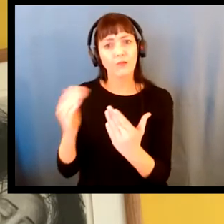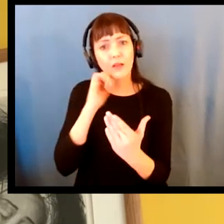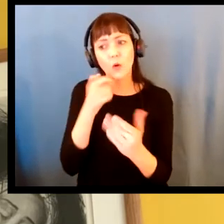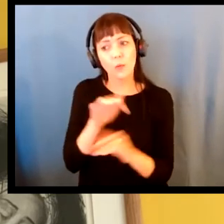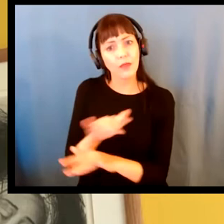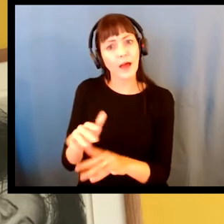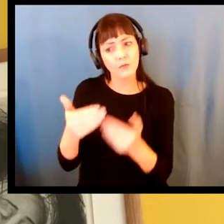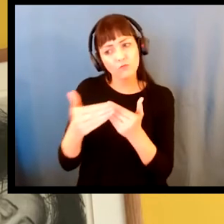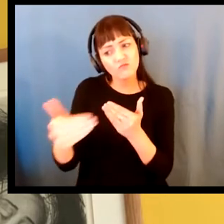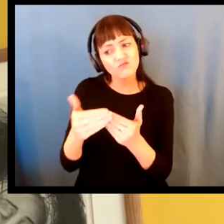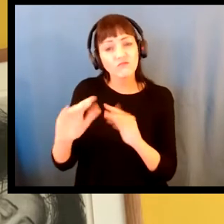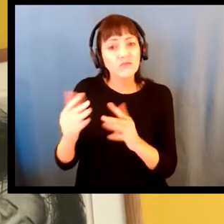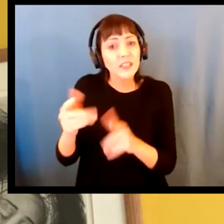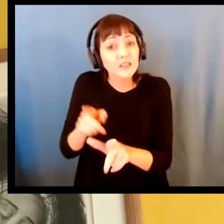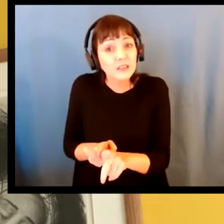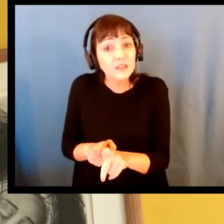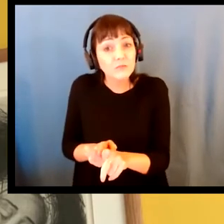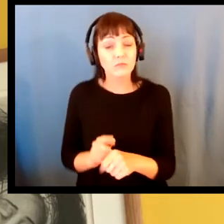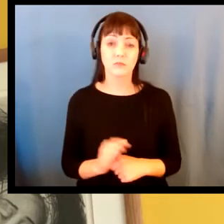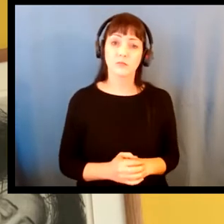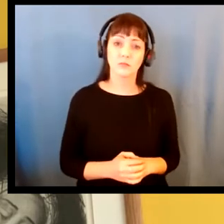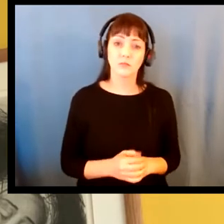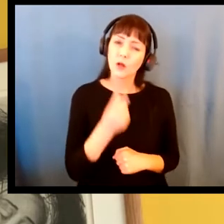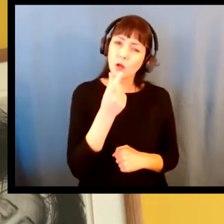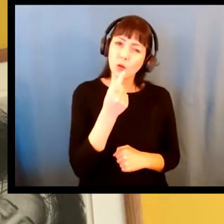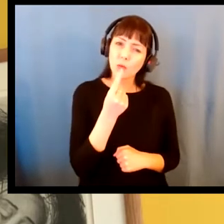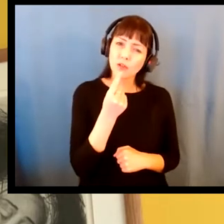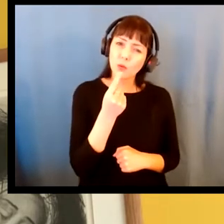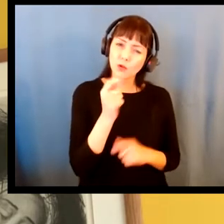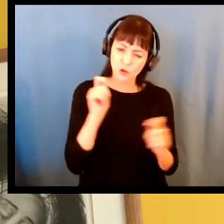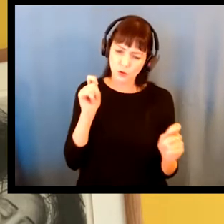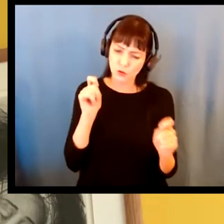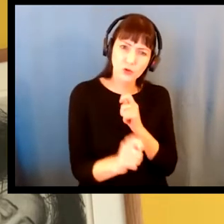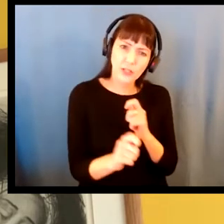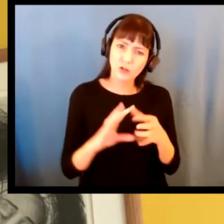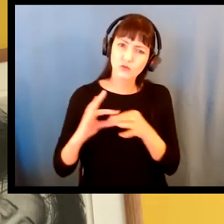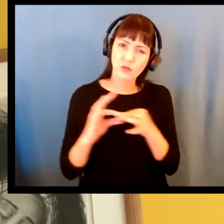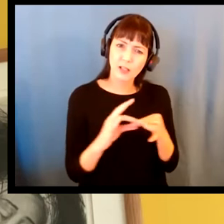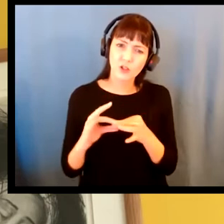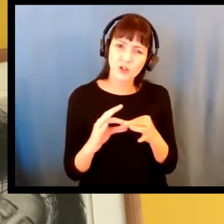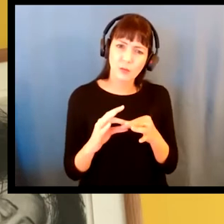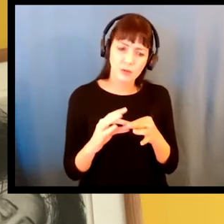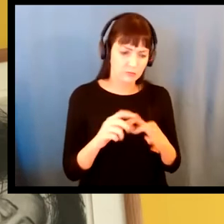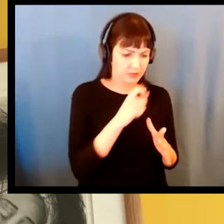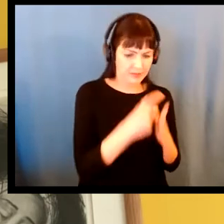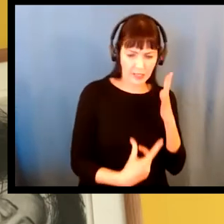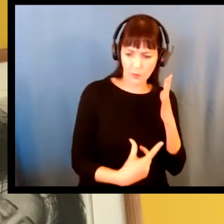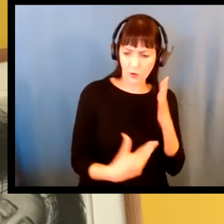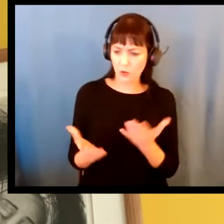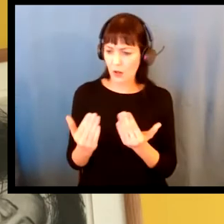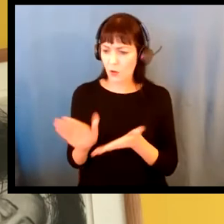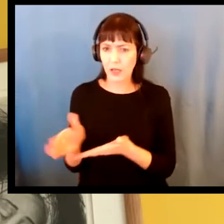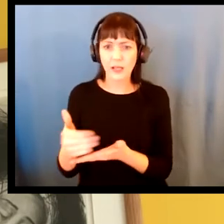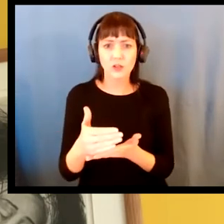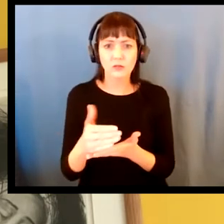years? Was it possible to radically reconfigure disabled people's relationships with the Wellcome Collection by creating a gallery